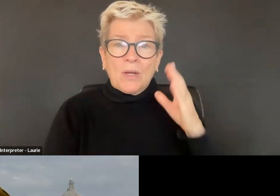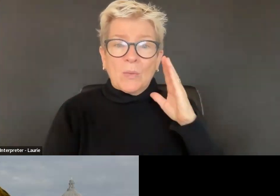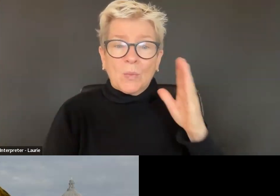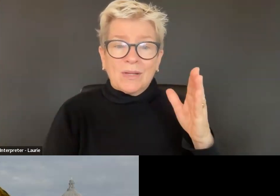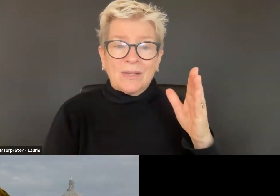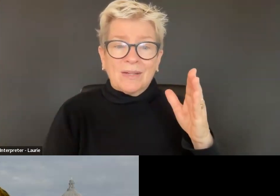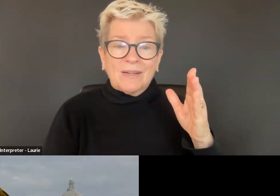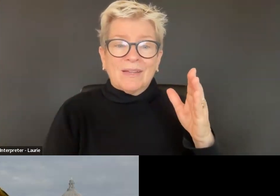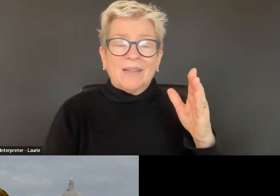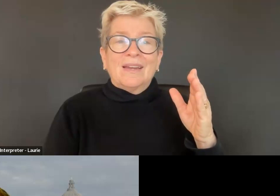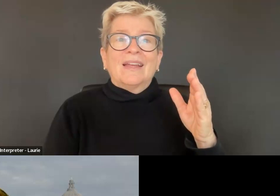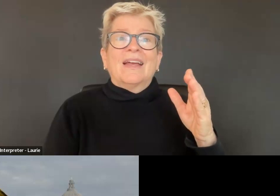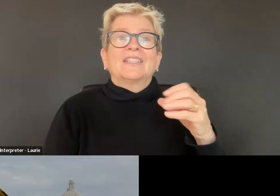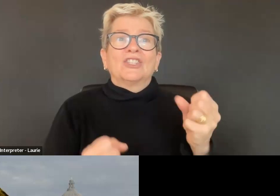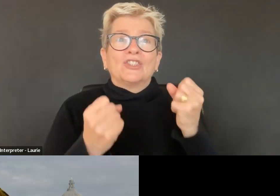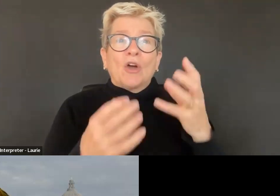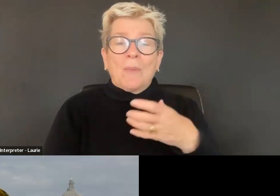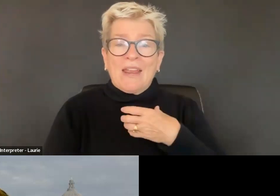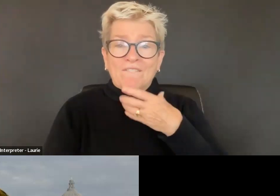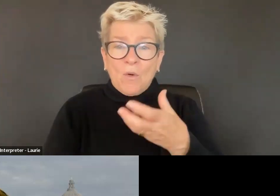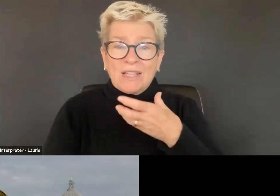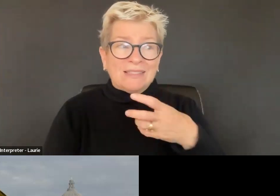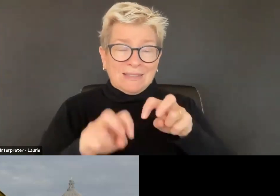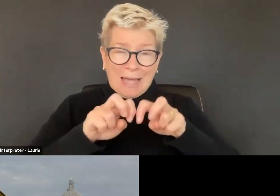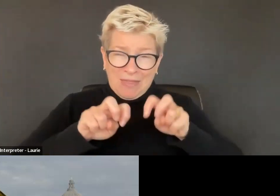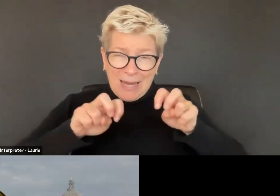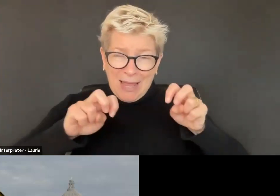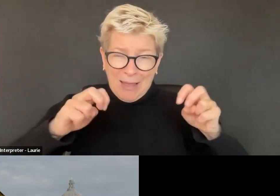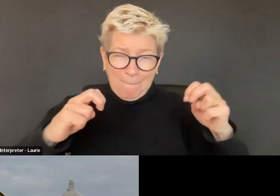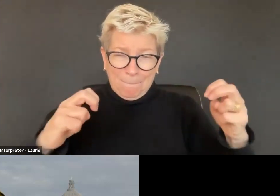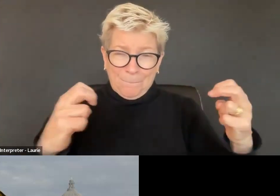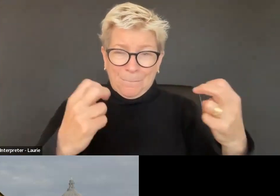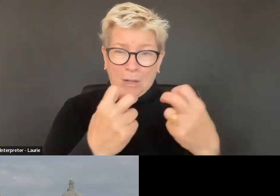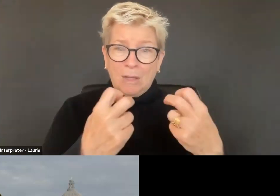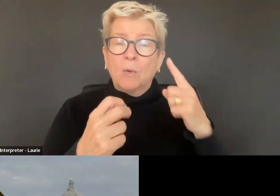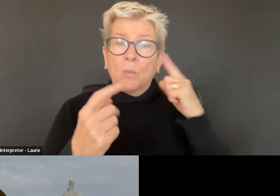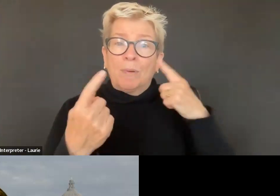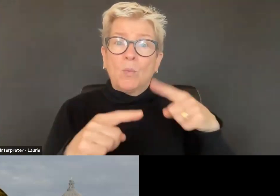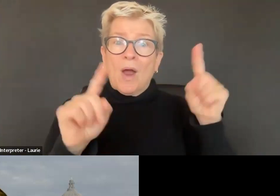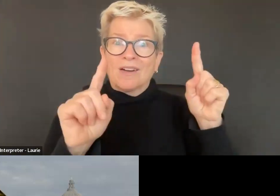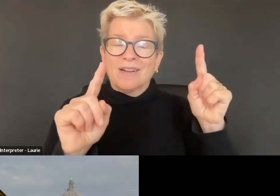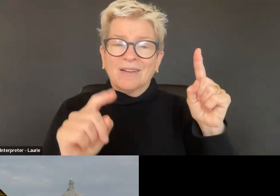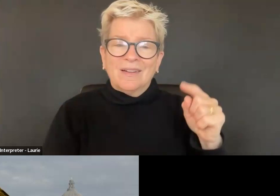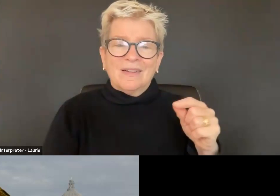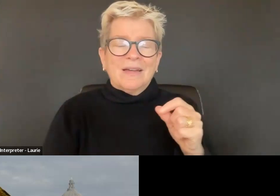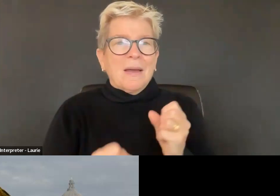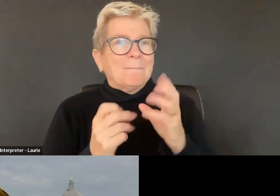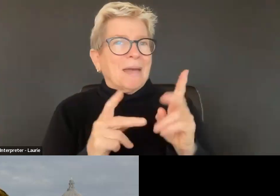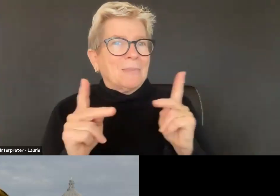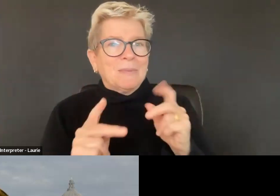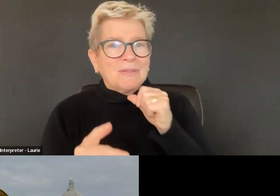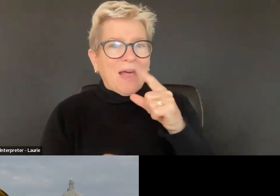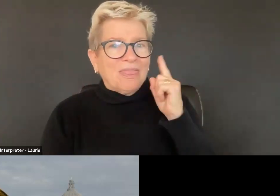many voices being at the table work. And I was just reflecting, so a lot of people did not think we would be